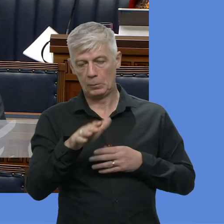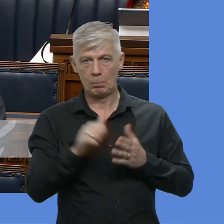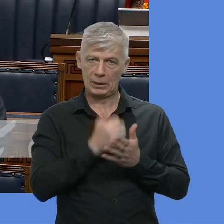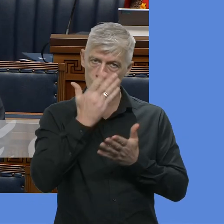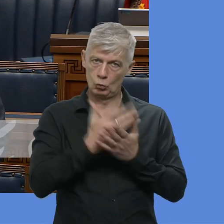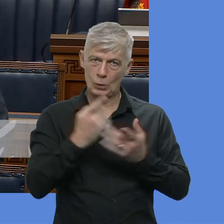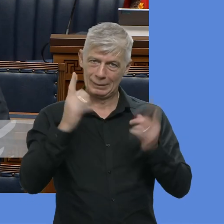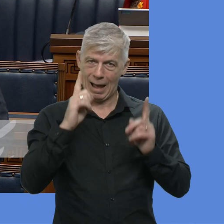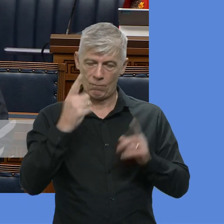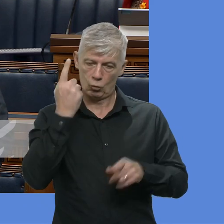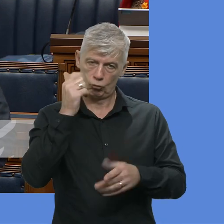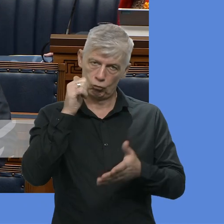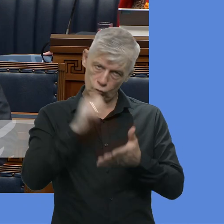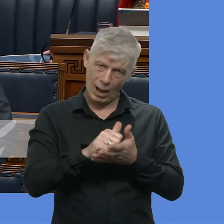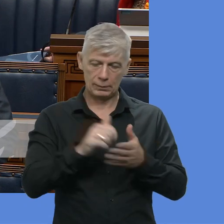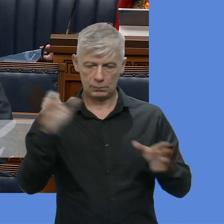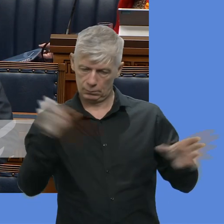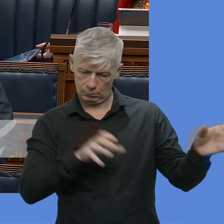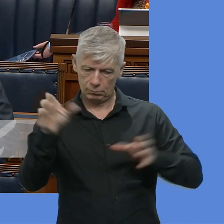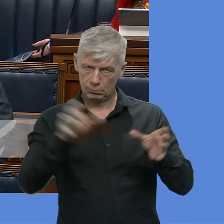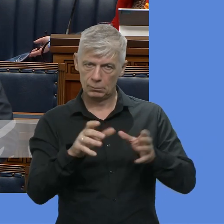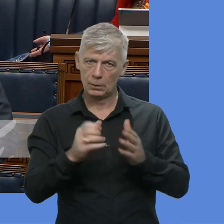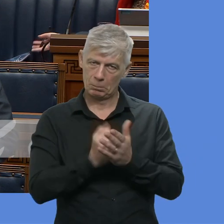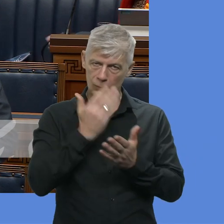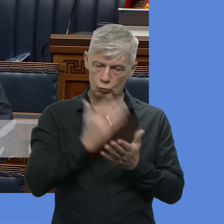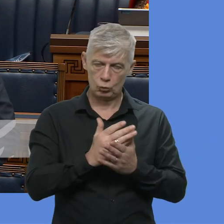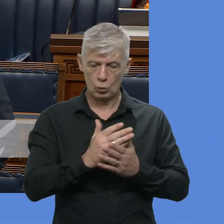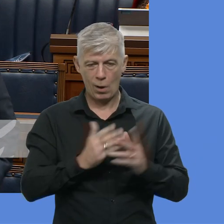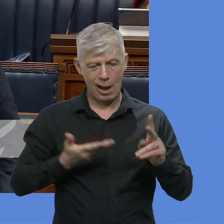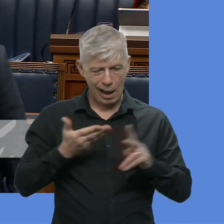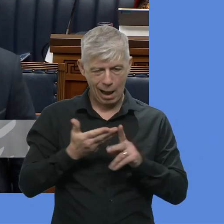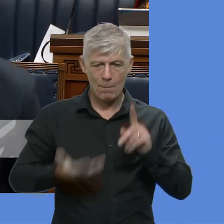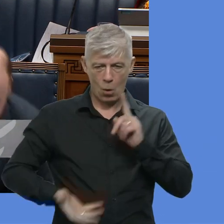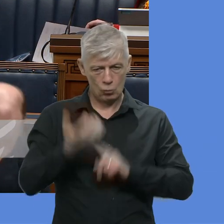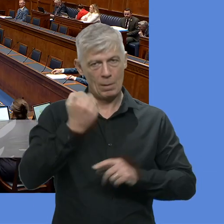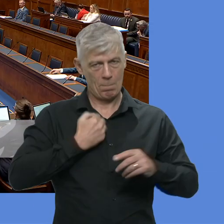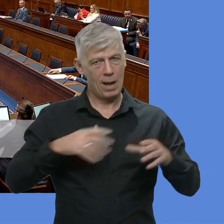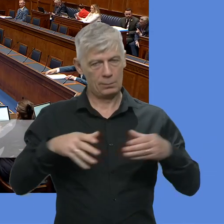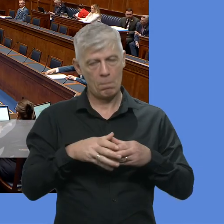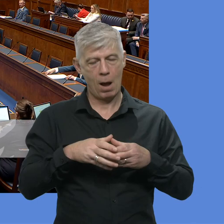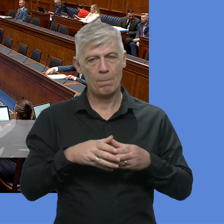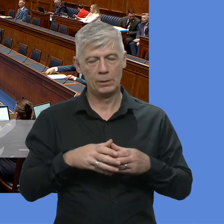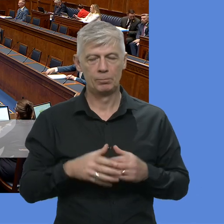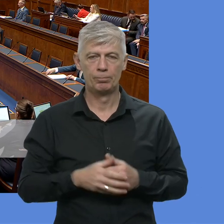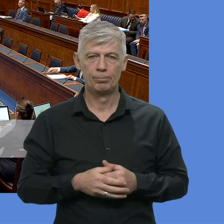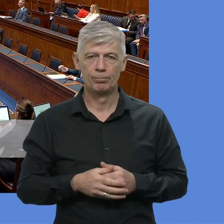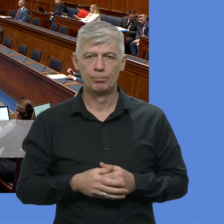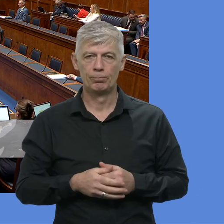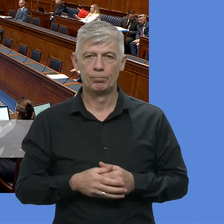staff in place so that we can fully deliver on the aims and objectives of my department. Mr